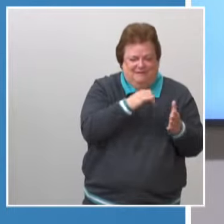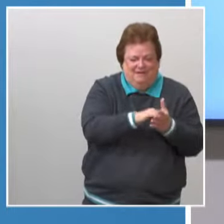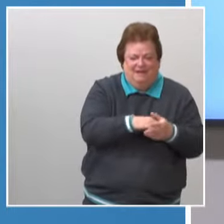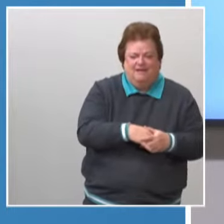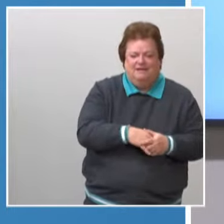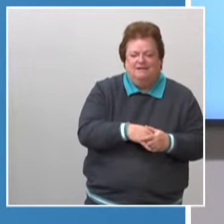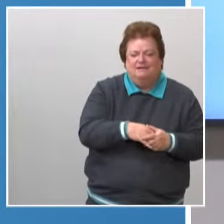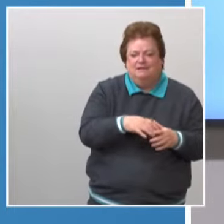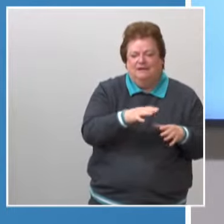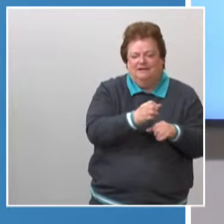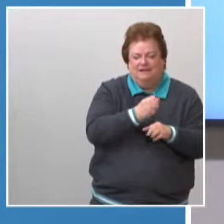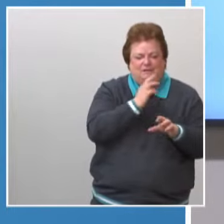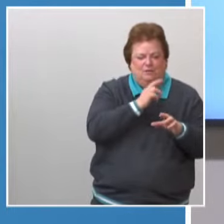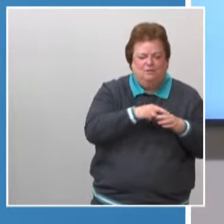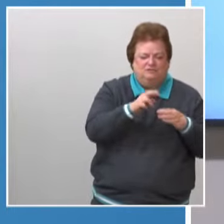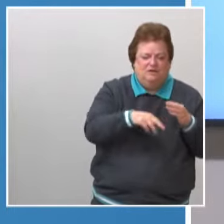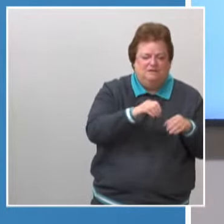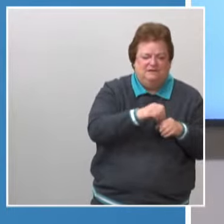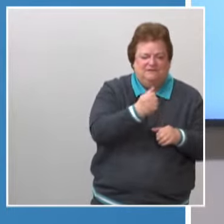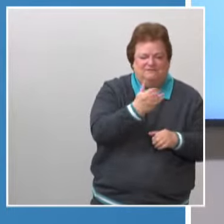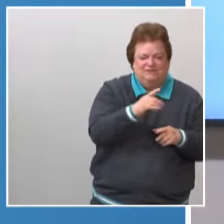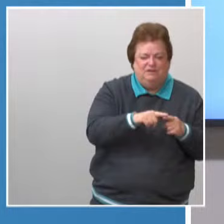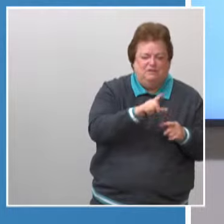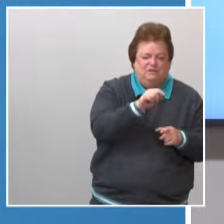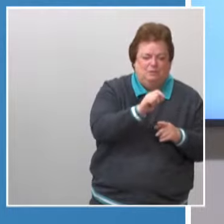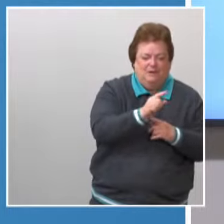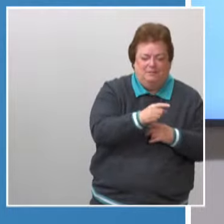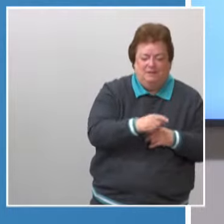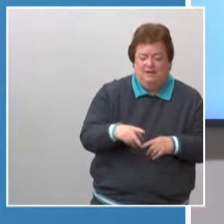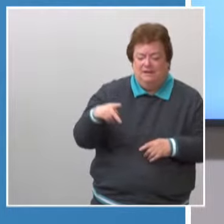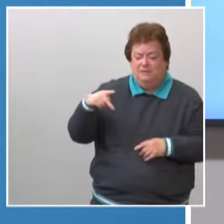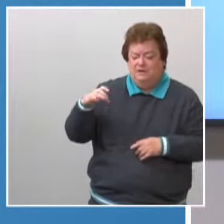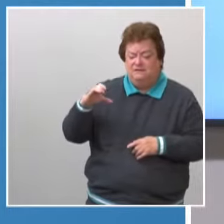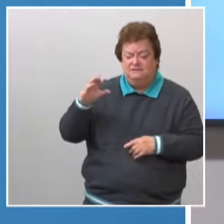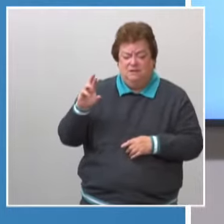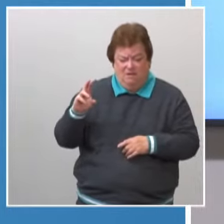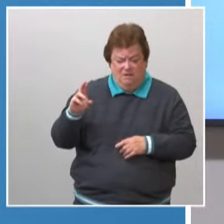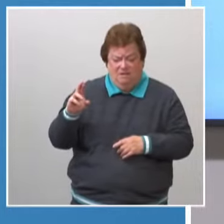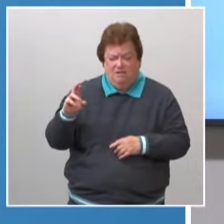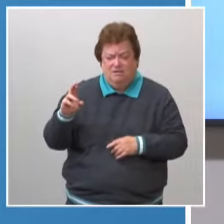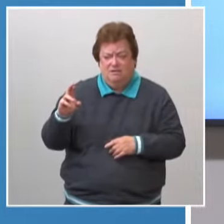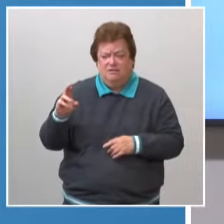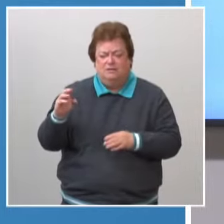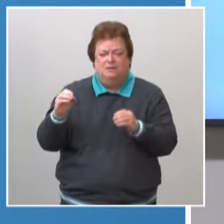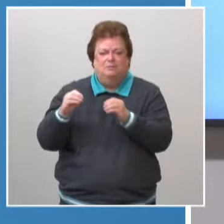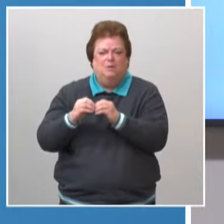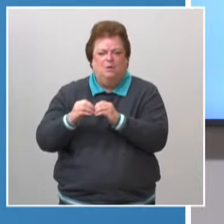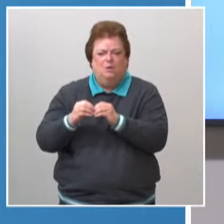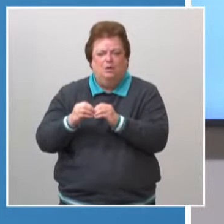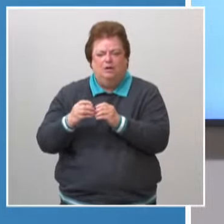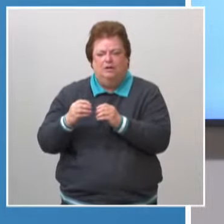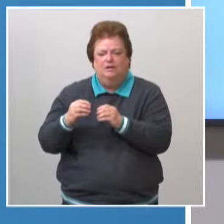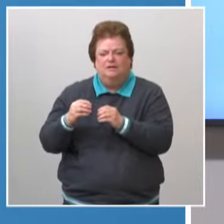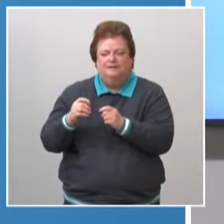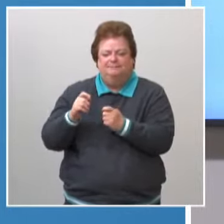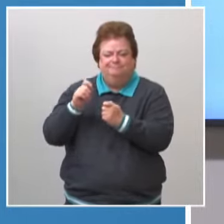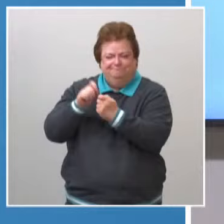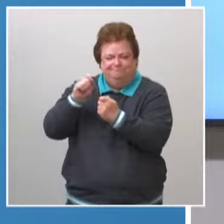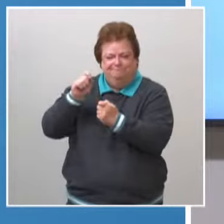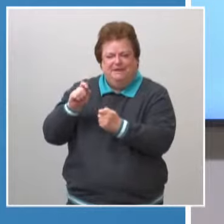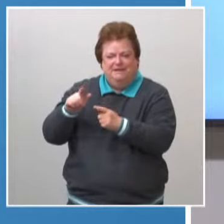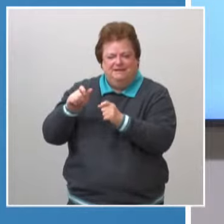are in 15 to 20 minutes on most of them. The PCR is more definitive test. We